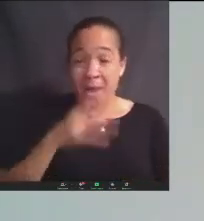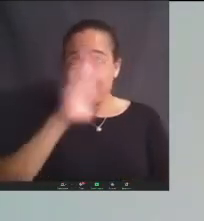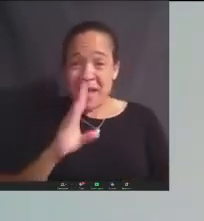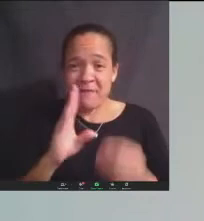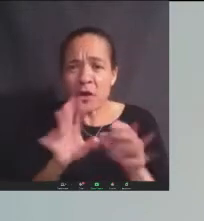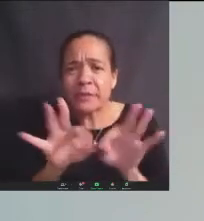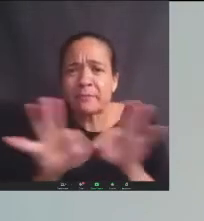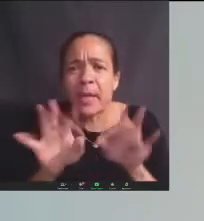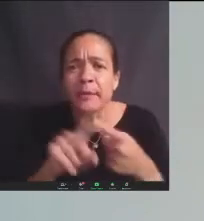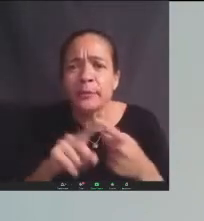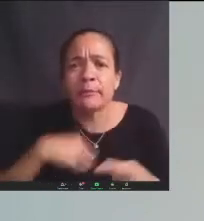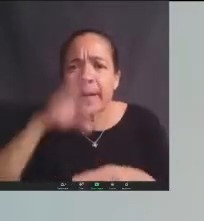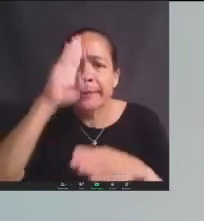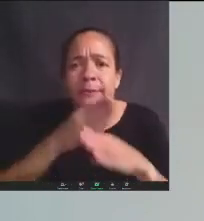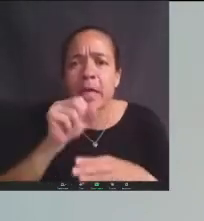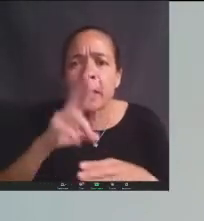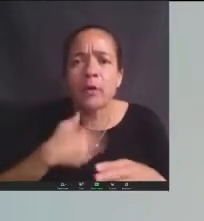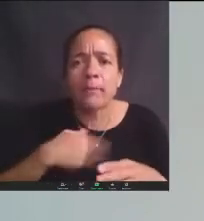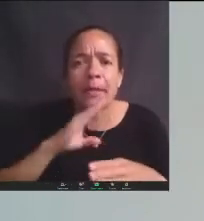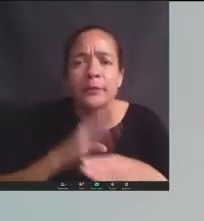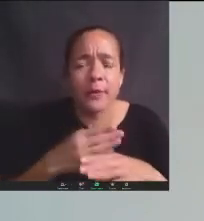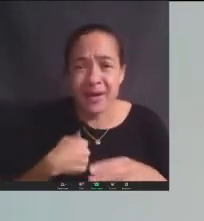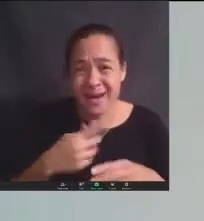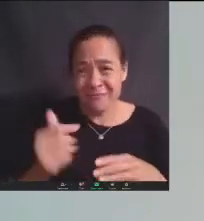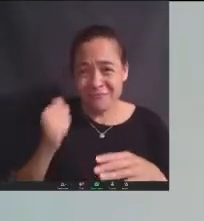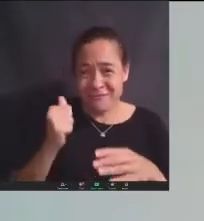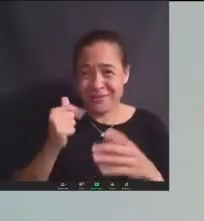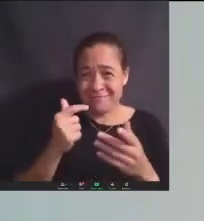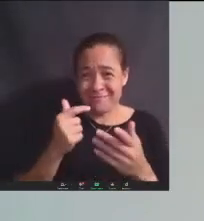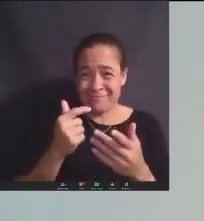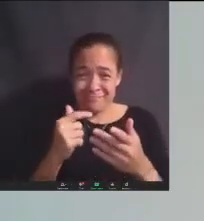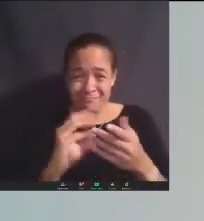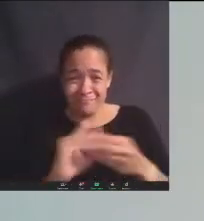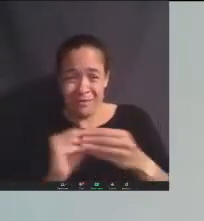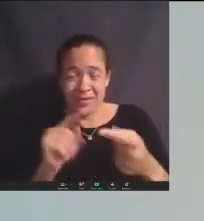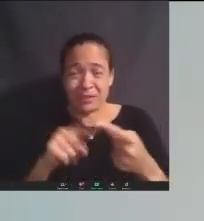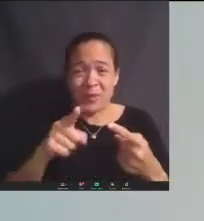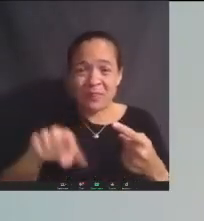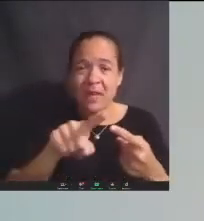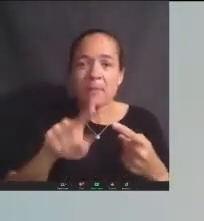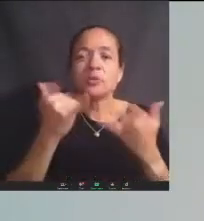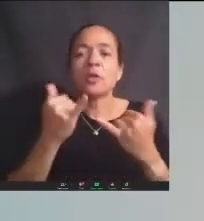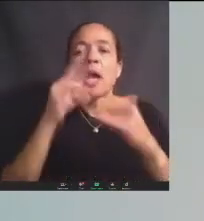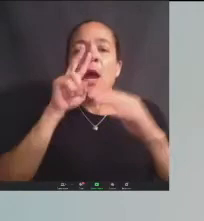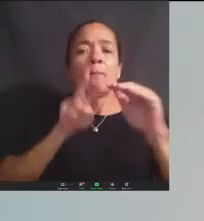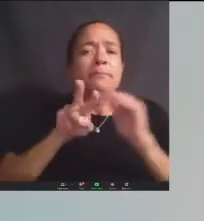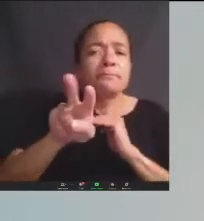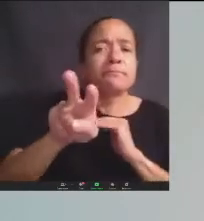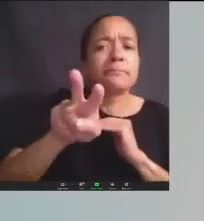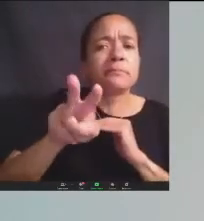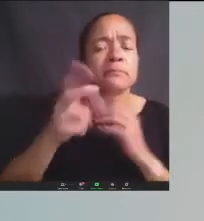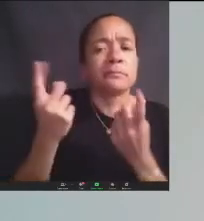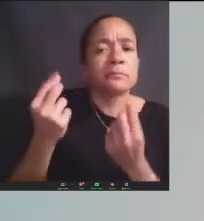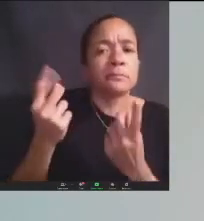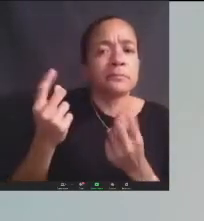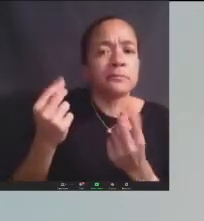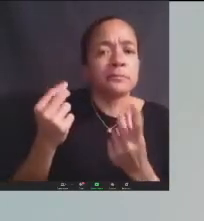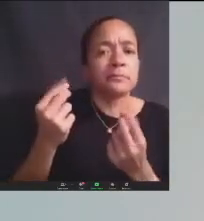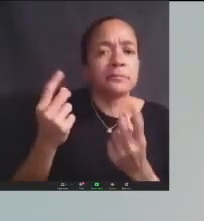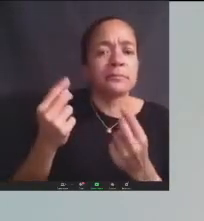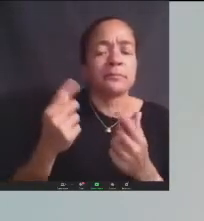daughters. So when we look forward, like when you talk about the opportunity that we're in, the thing that scares